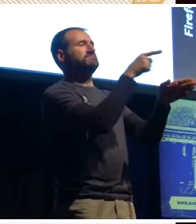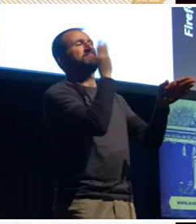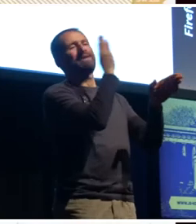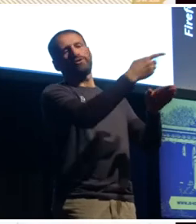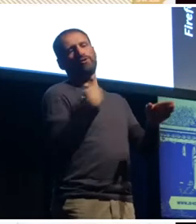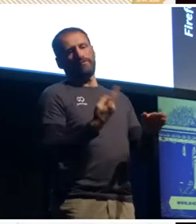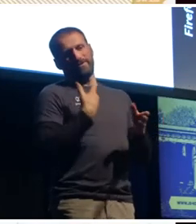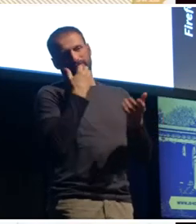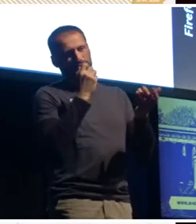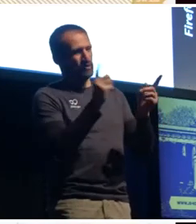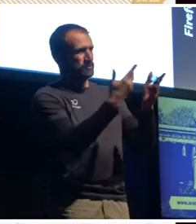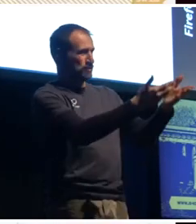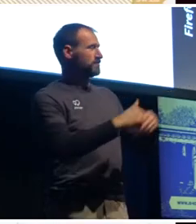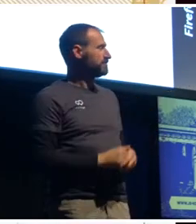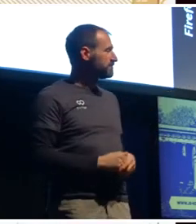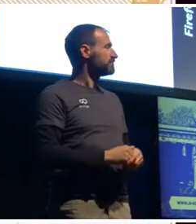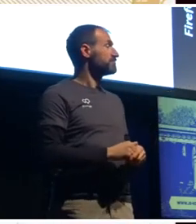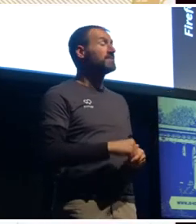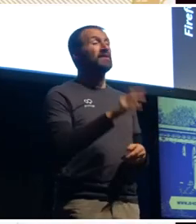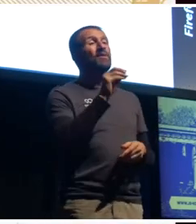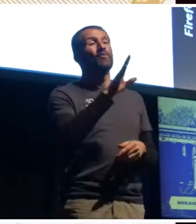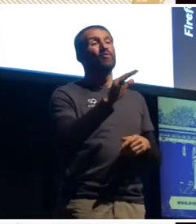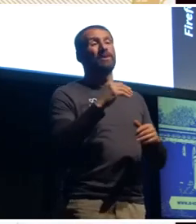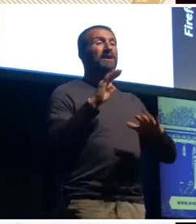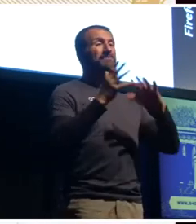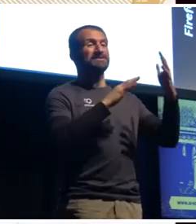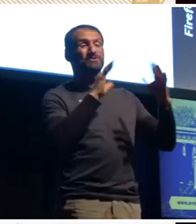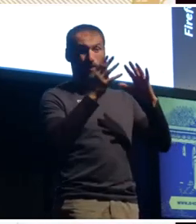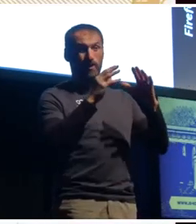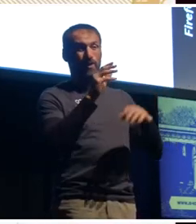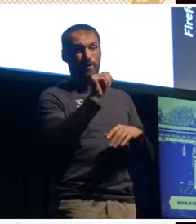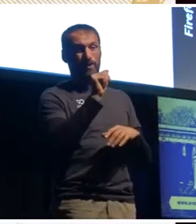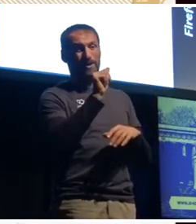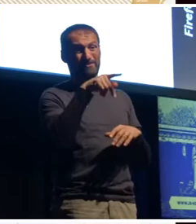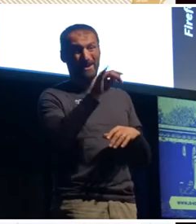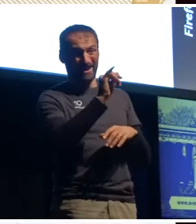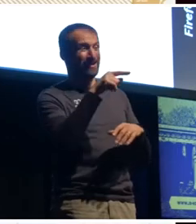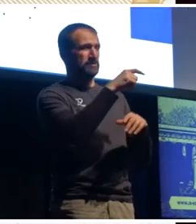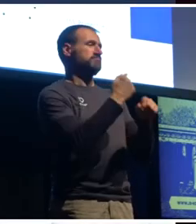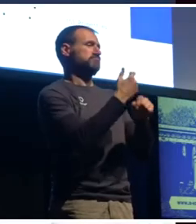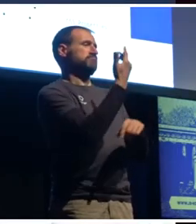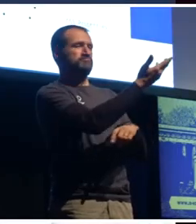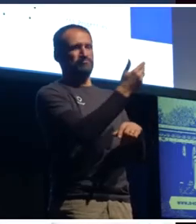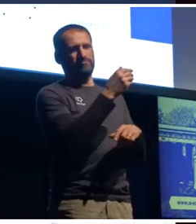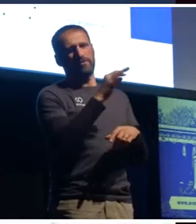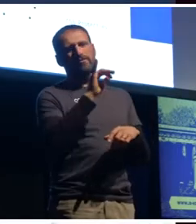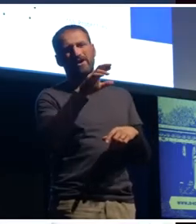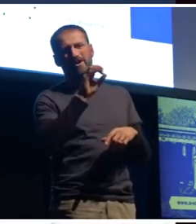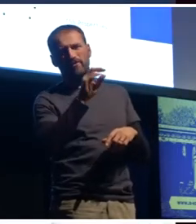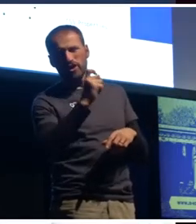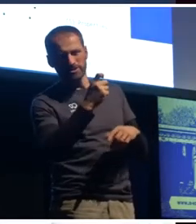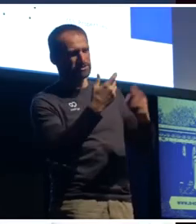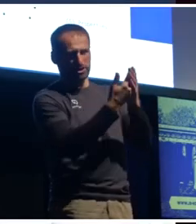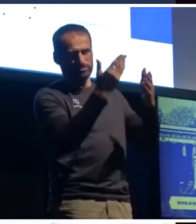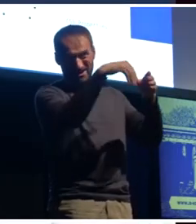DevTools. The Web Animations API made this flash-like timeline possible in Firefox's DevTools. And if you don't like that, you